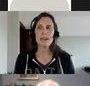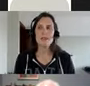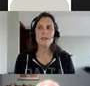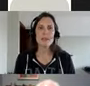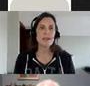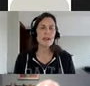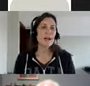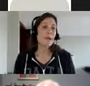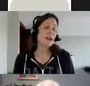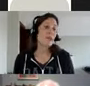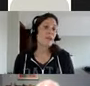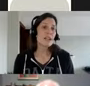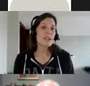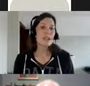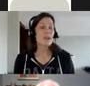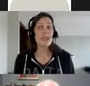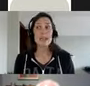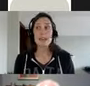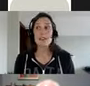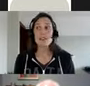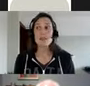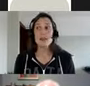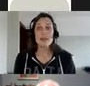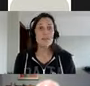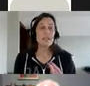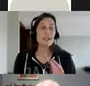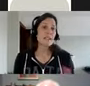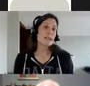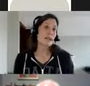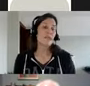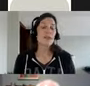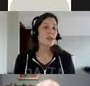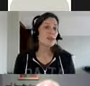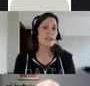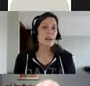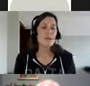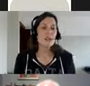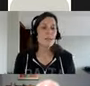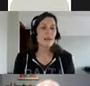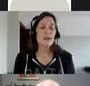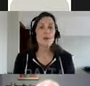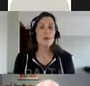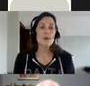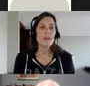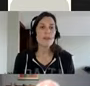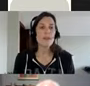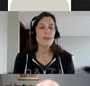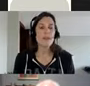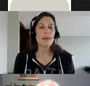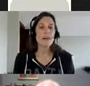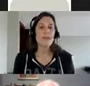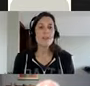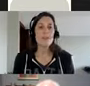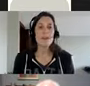actually have. And if you do have questions that we can't get to, please feel free to reach out over email, or you can find